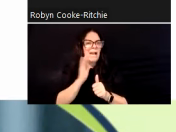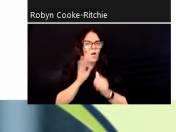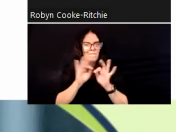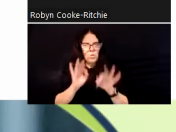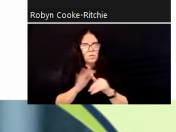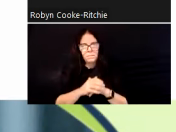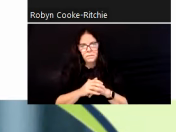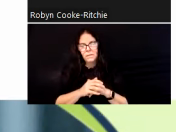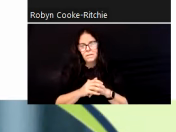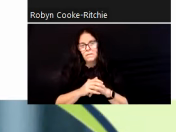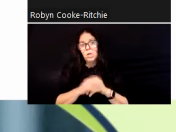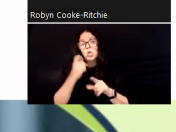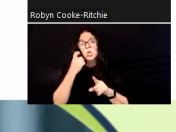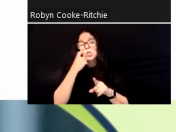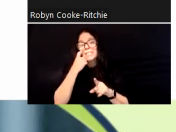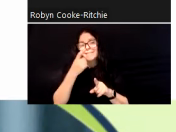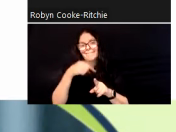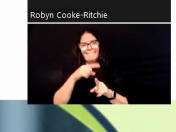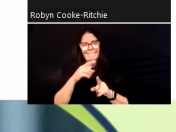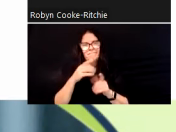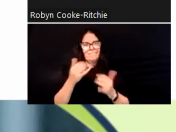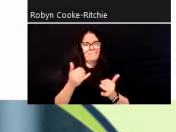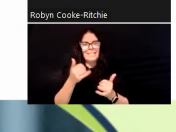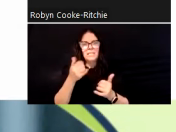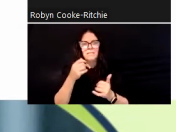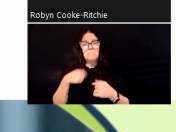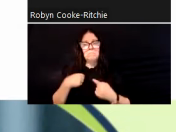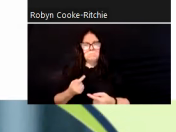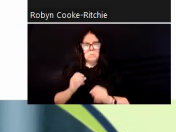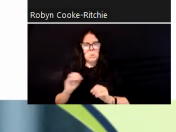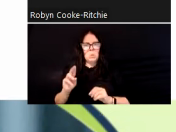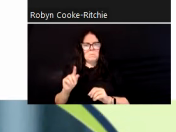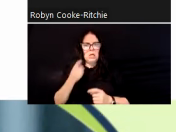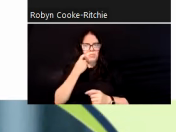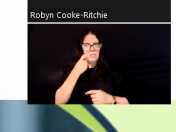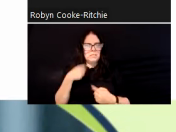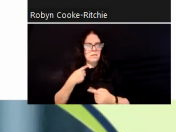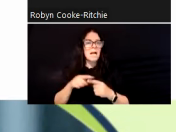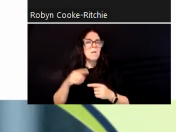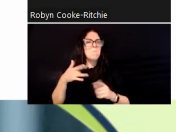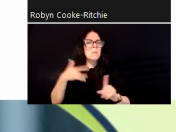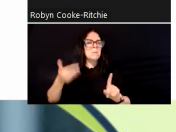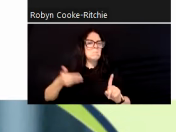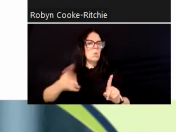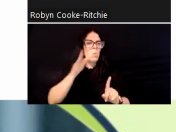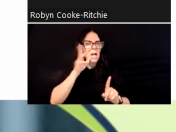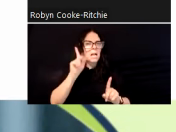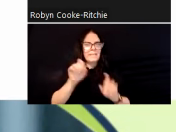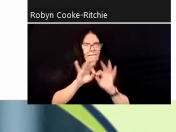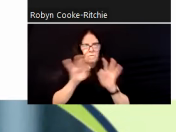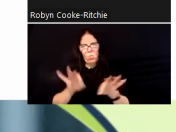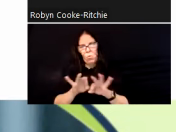recent ones have been there for some time now. They haven't made any updates lately, but every once in a while they will update the forms. One or